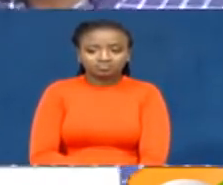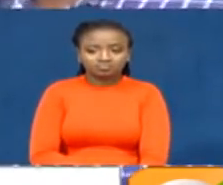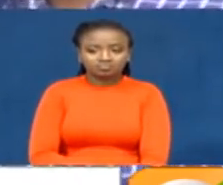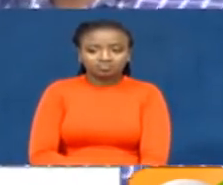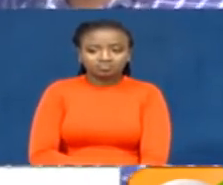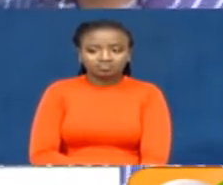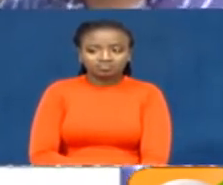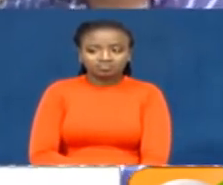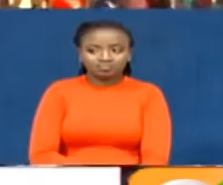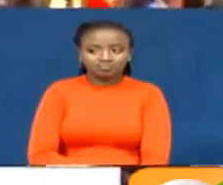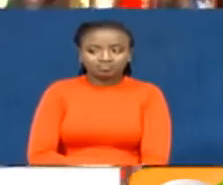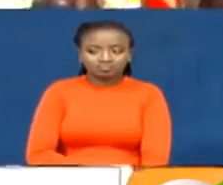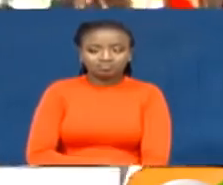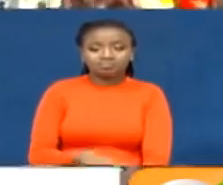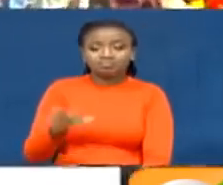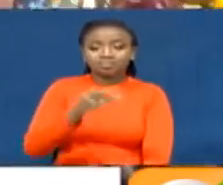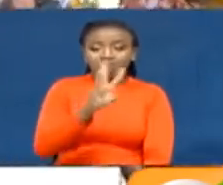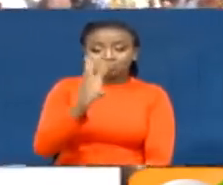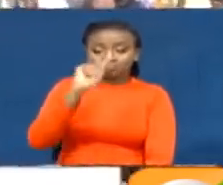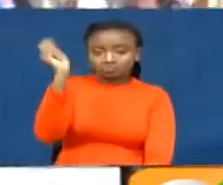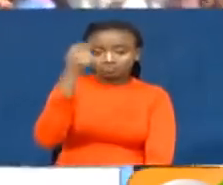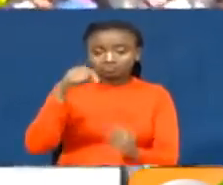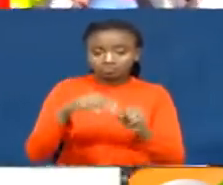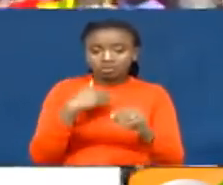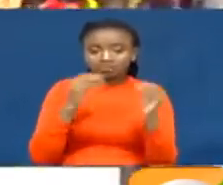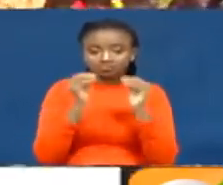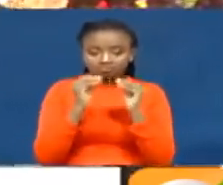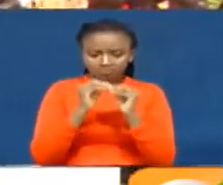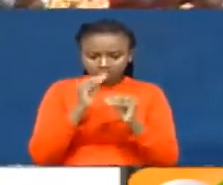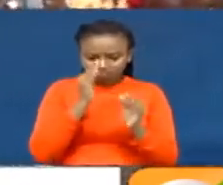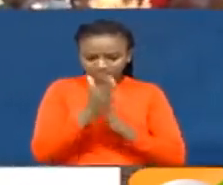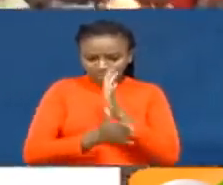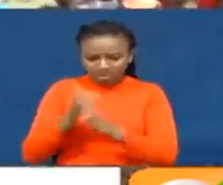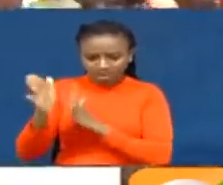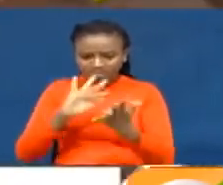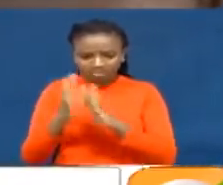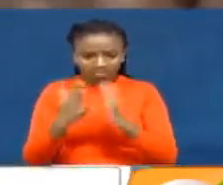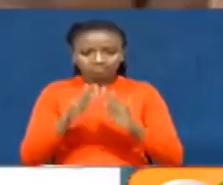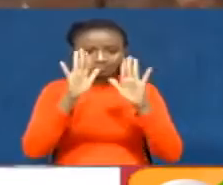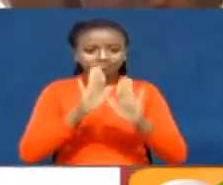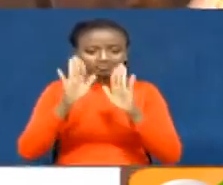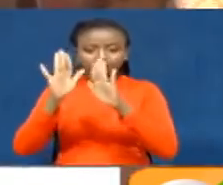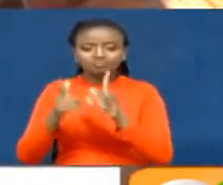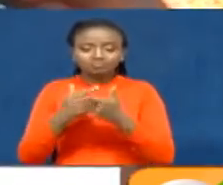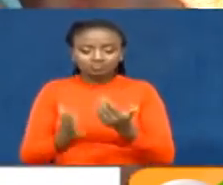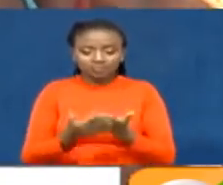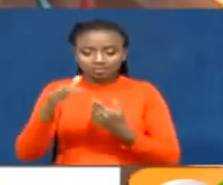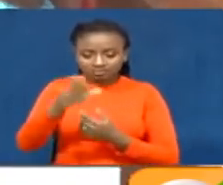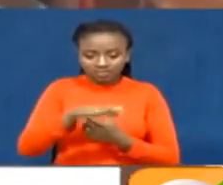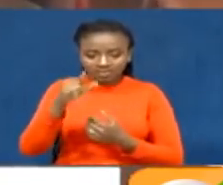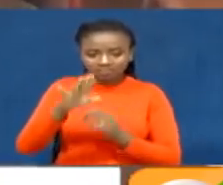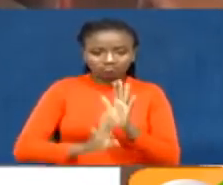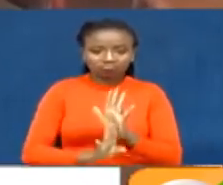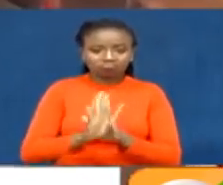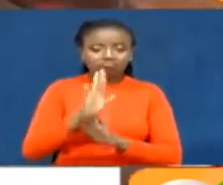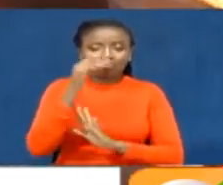Odinga's allies in Western Kenya earlier held a closed-door meeting to strategize on a campaign mechanism to ring-fence the region as an